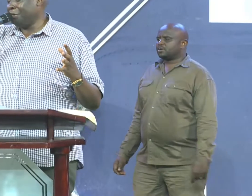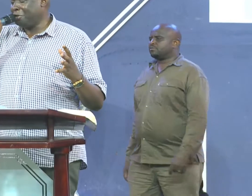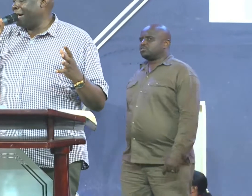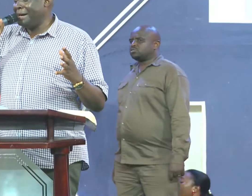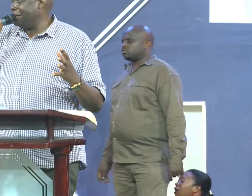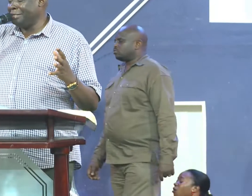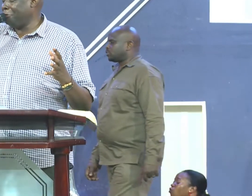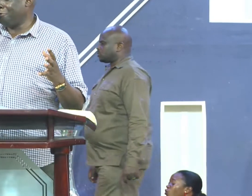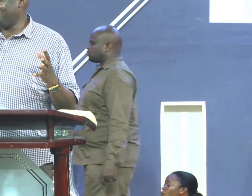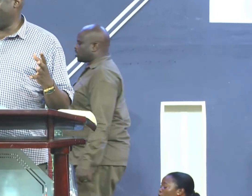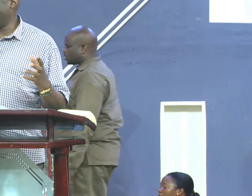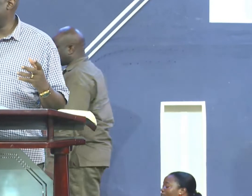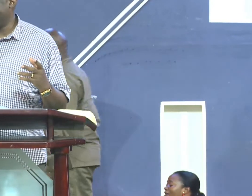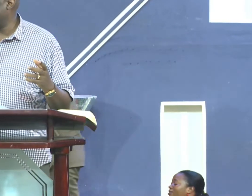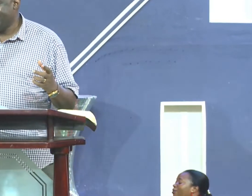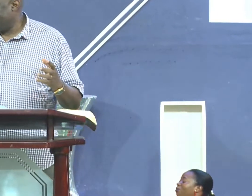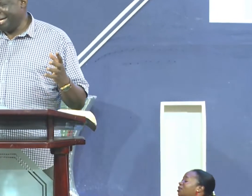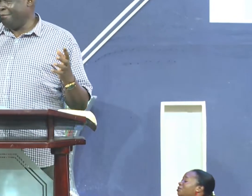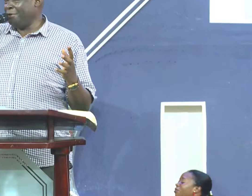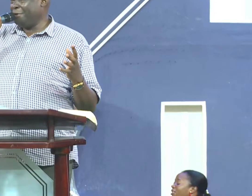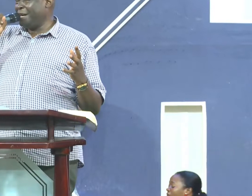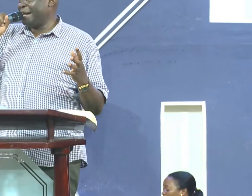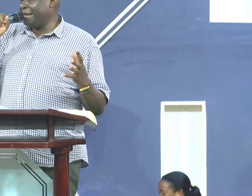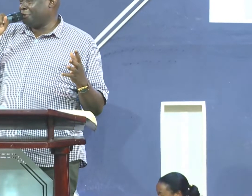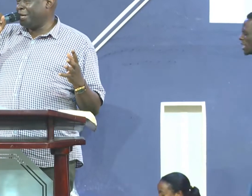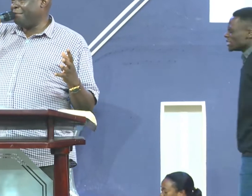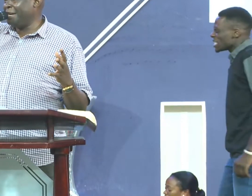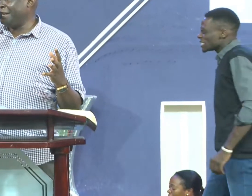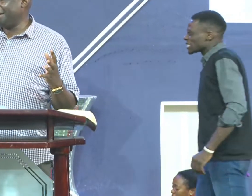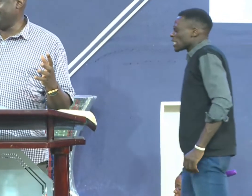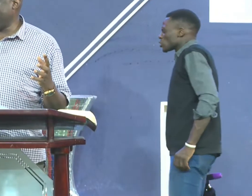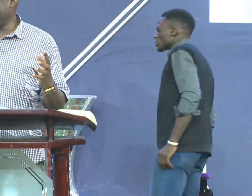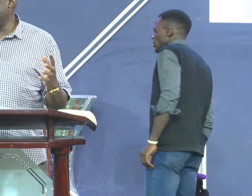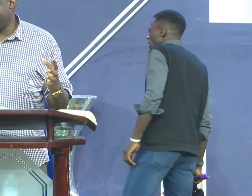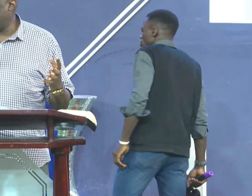na petera yezo kulaba ebyo byo yakala tulabe